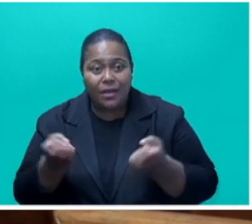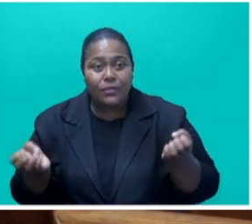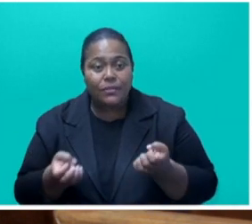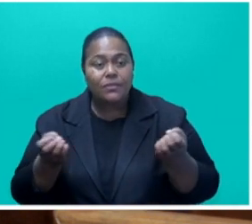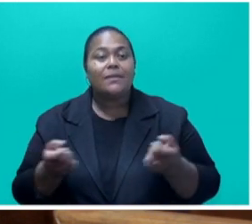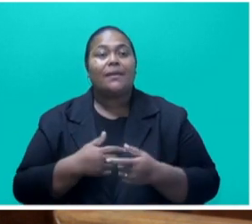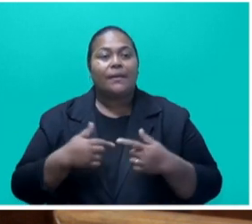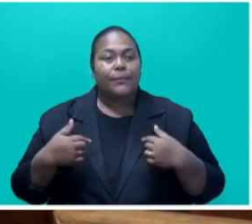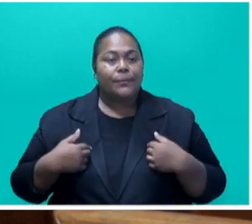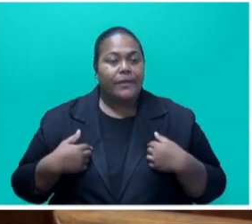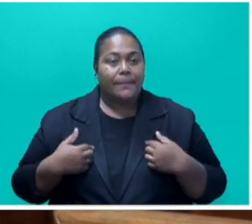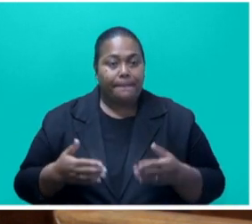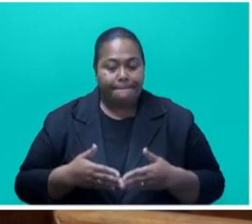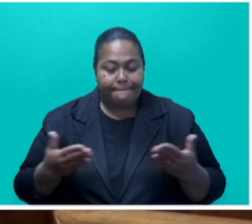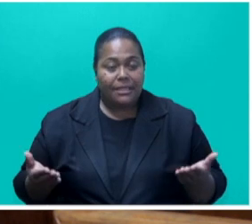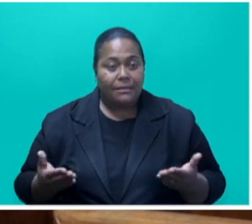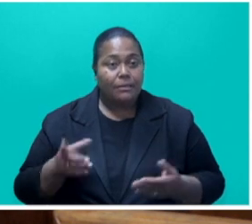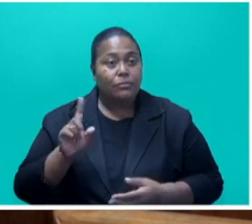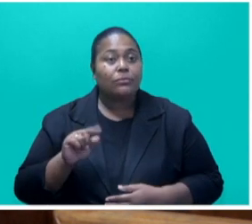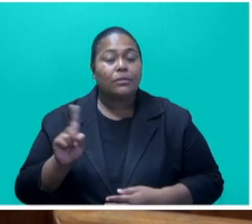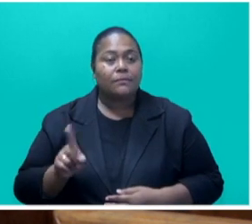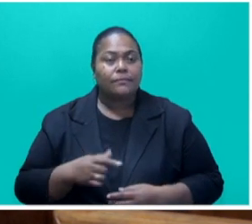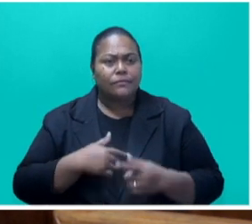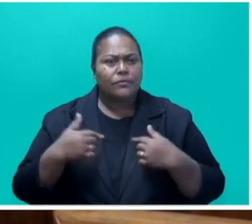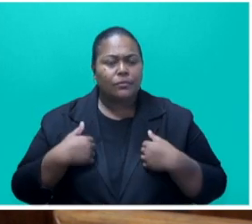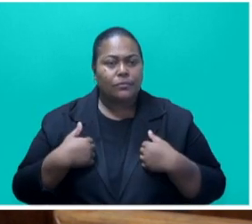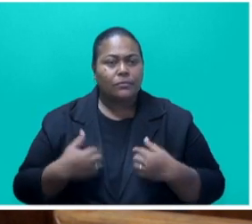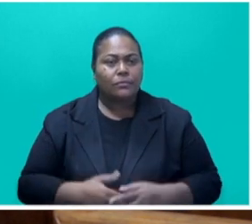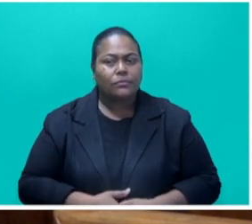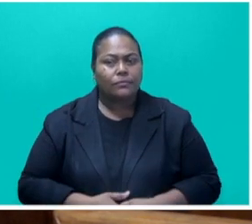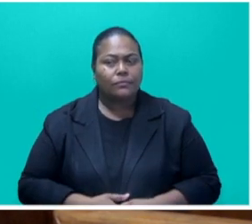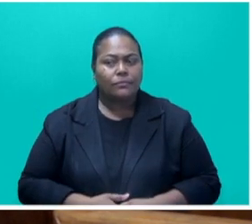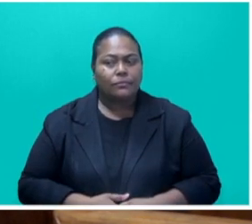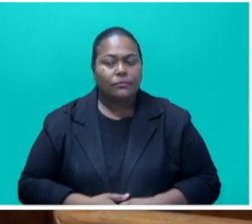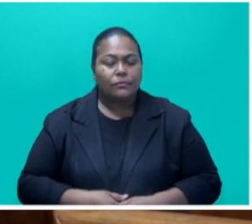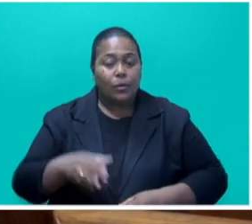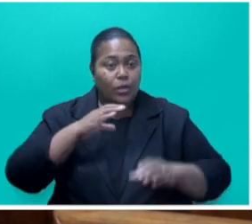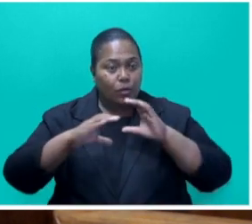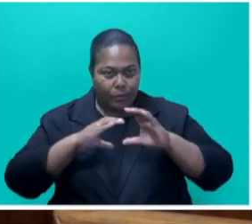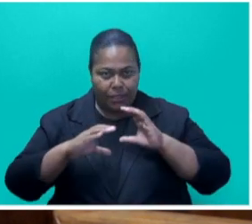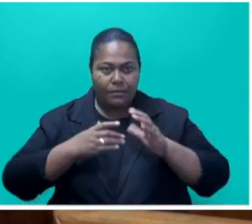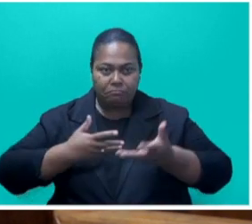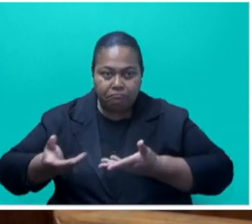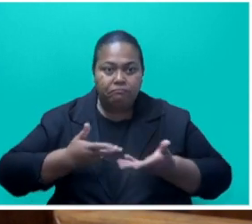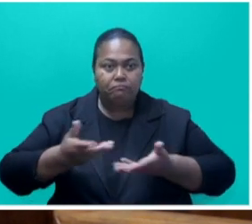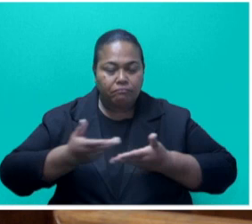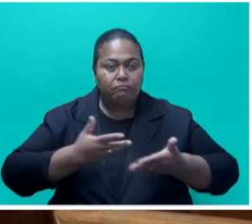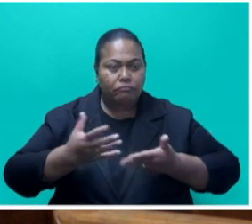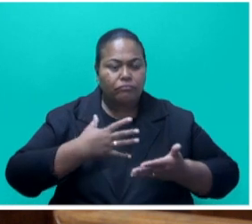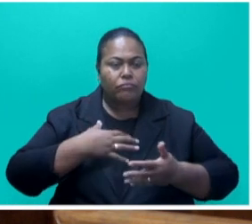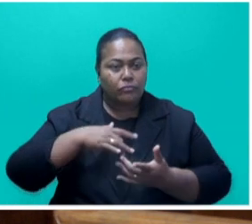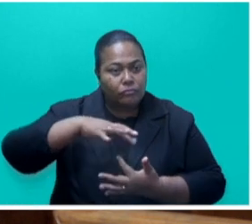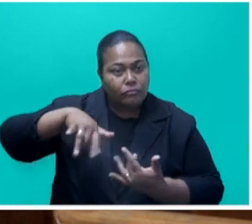at the moment, Mr. Speaker, sir, we are finding that just by communicating a lot more, interacting a lot more